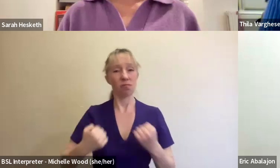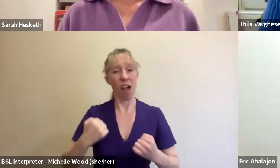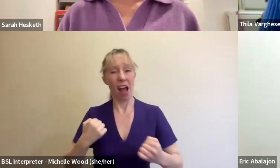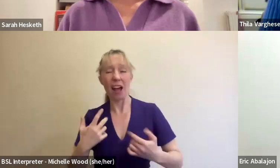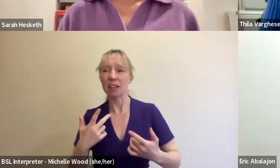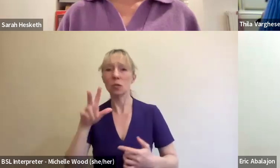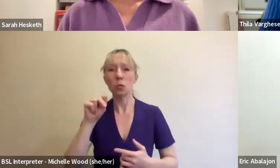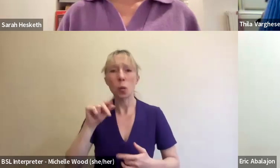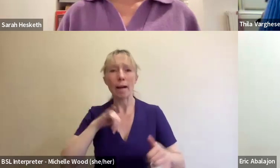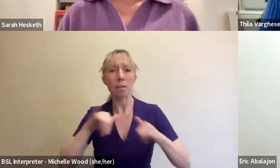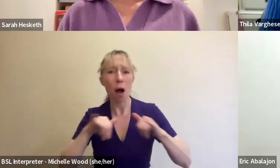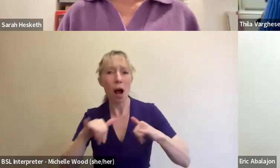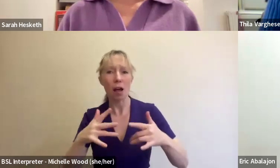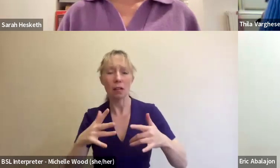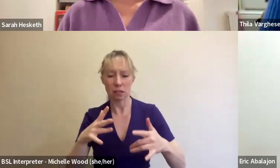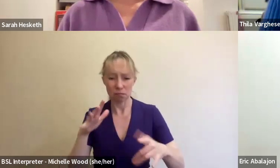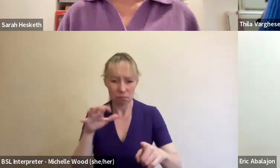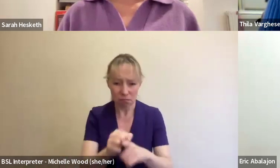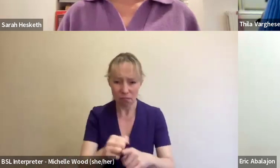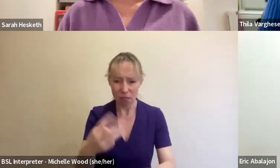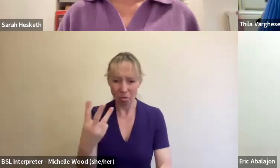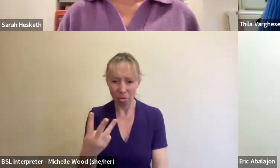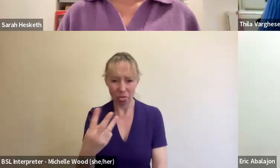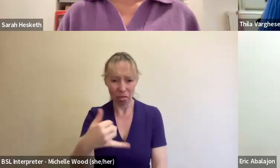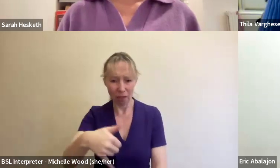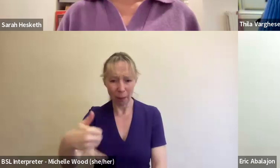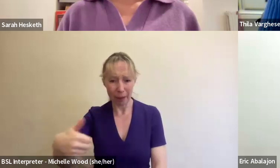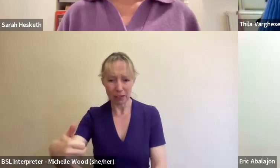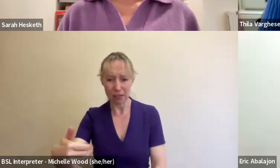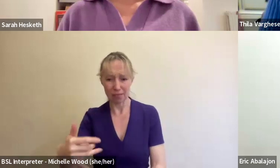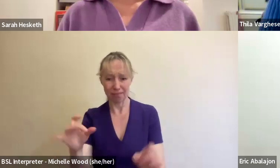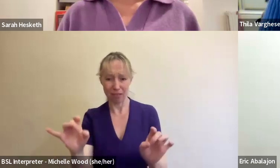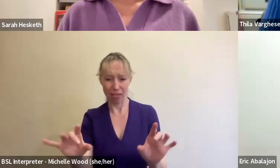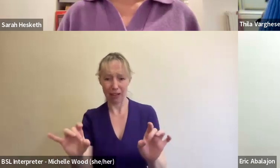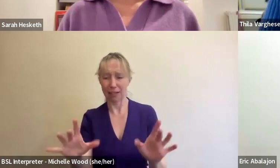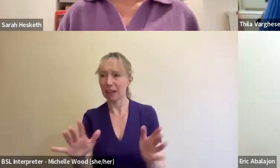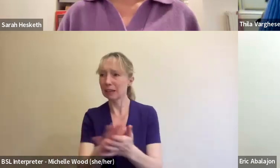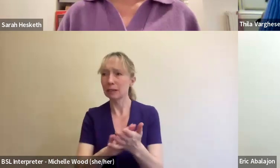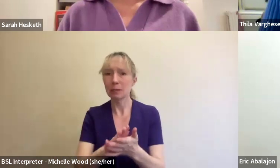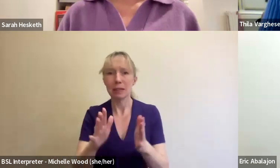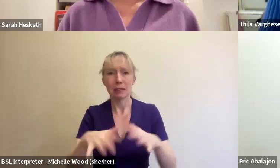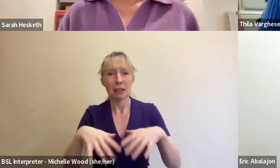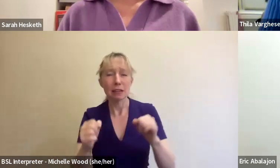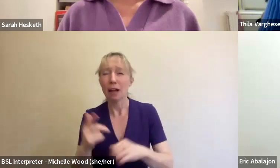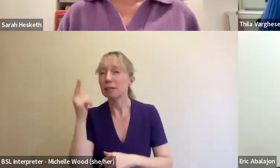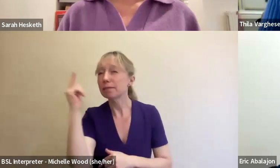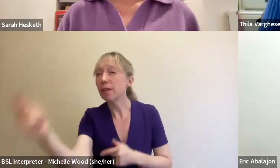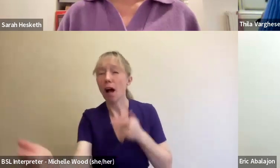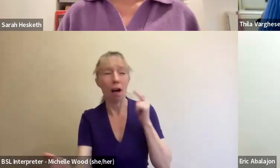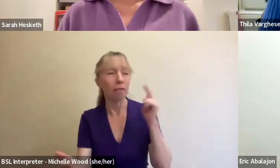earthenware pitchers of water was not enough, so I started roaming far and wide in search of water.